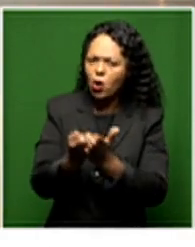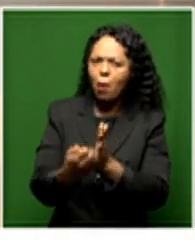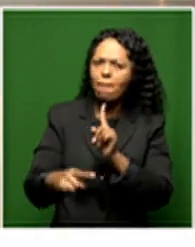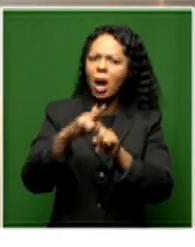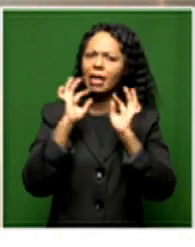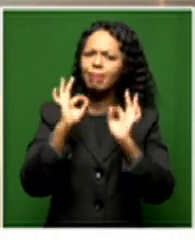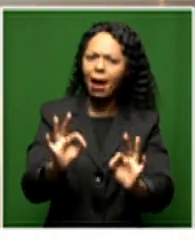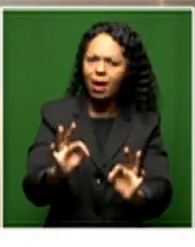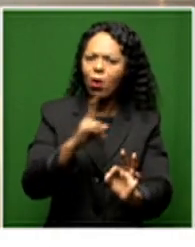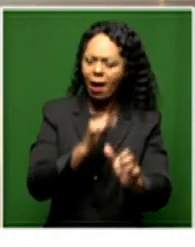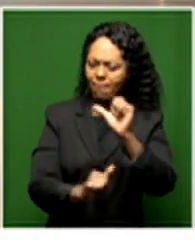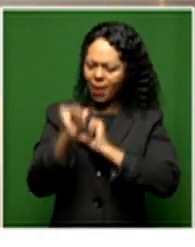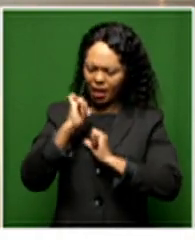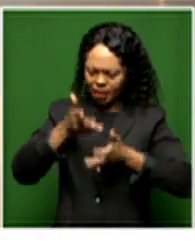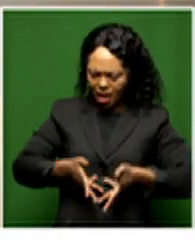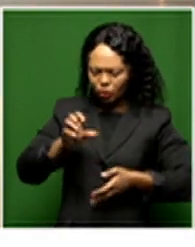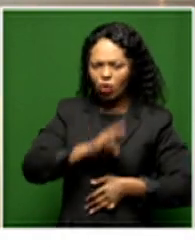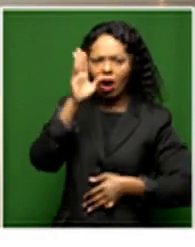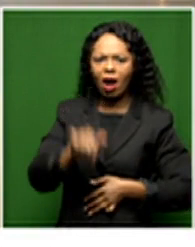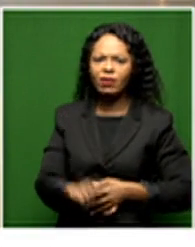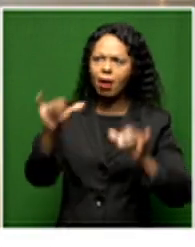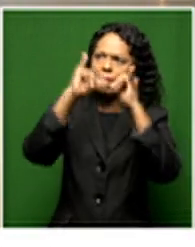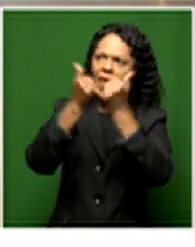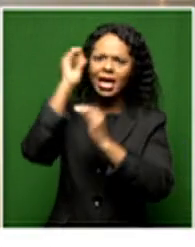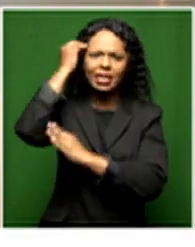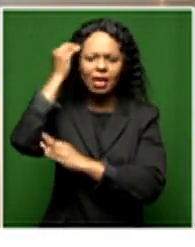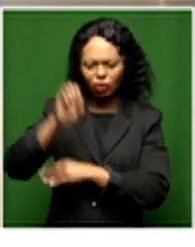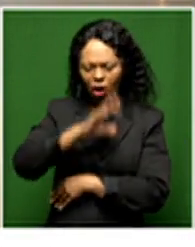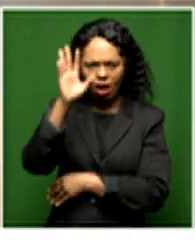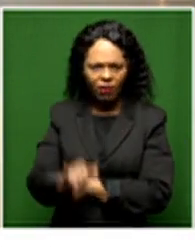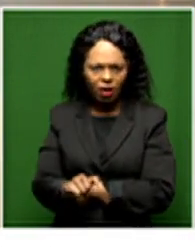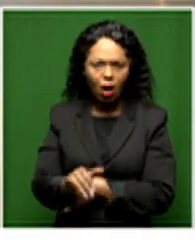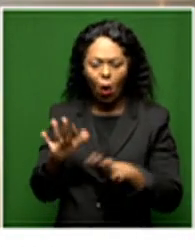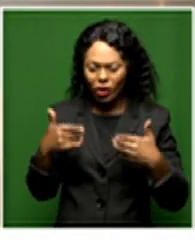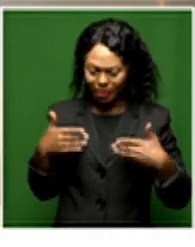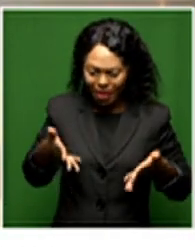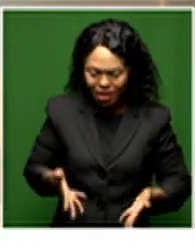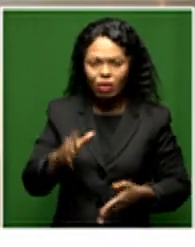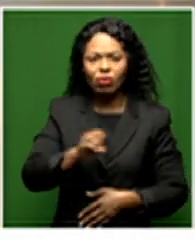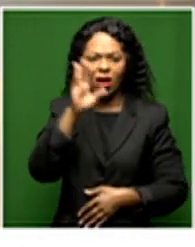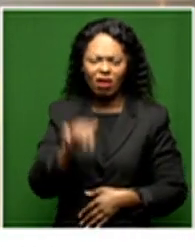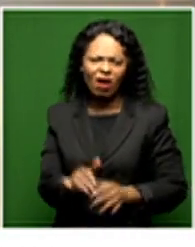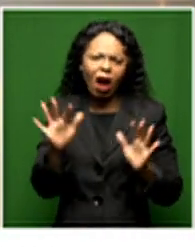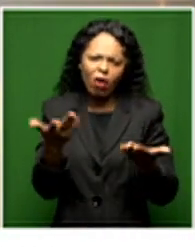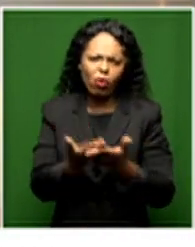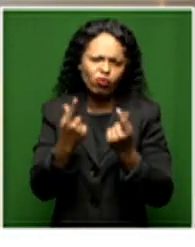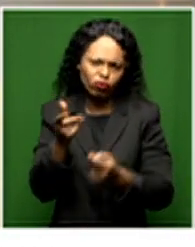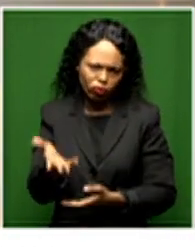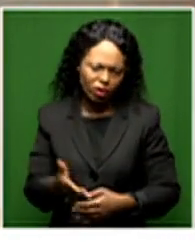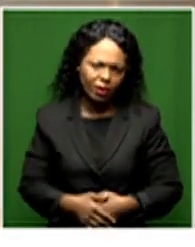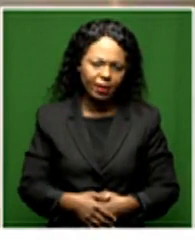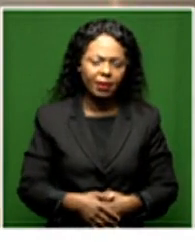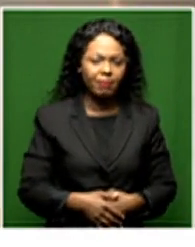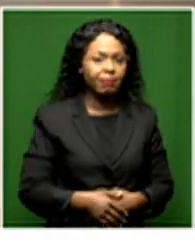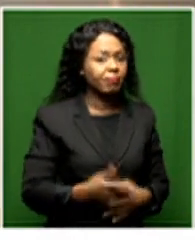companies back into South Africa, or to actually start off in South Africa? I understand. I think firstly what